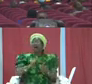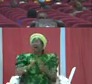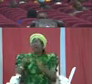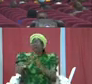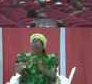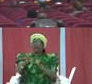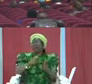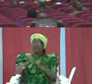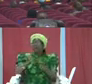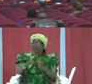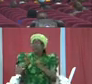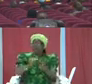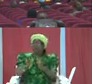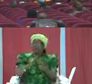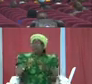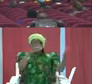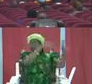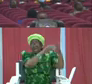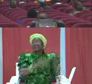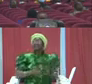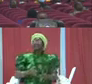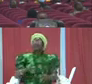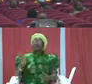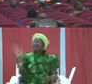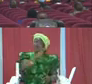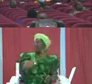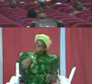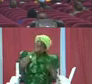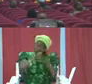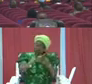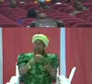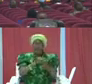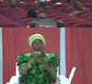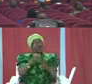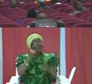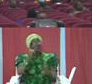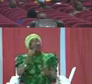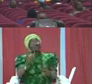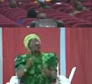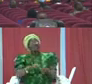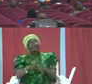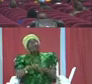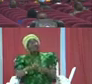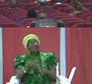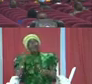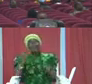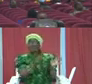your sister. The Bible says if you eat without discerning the body,